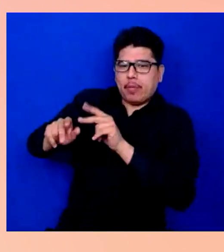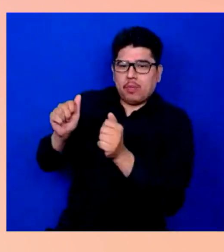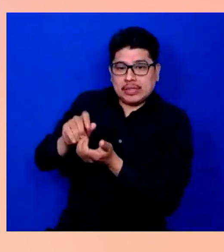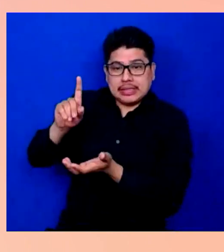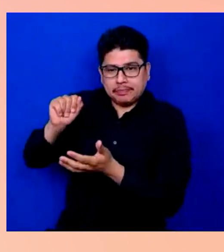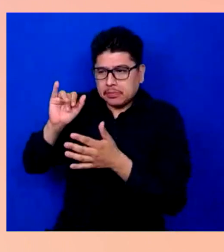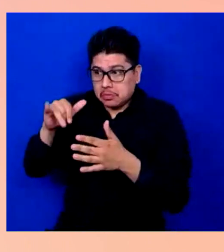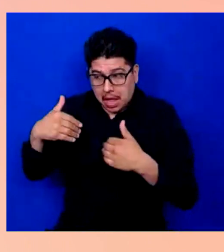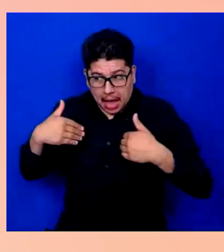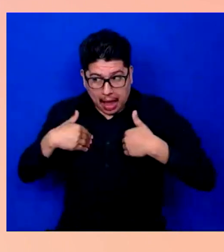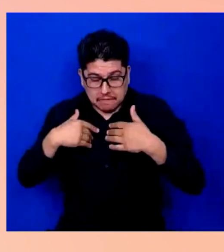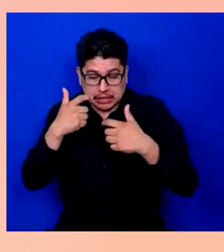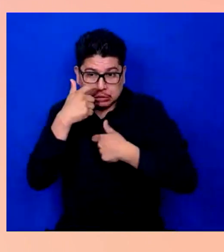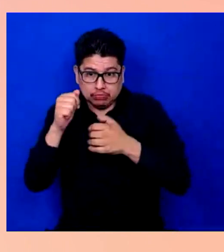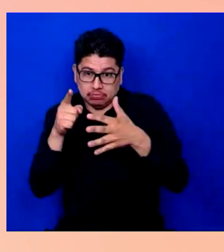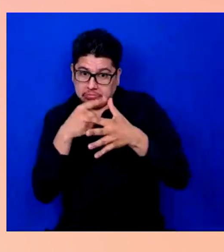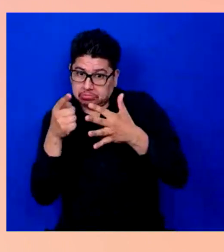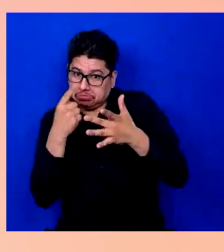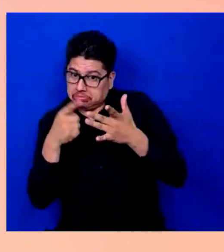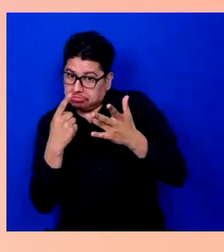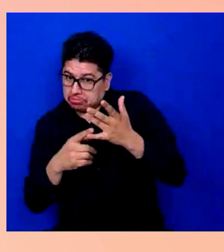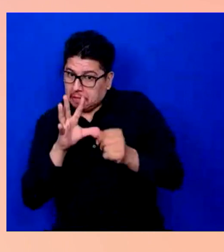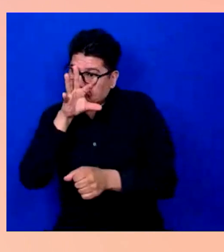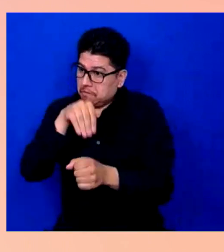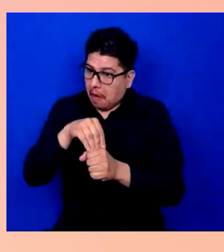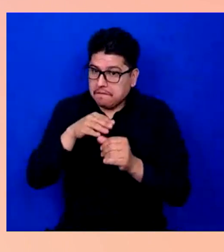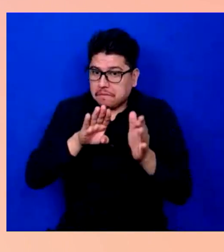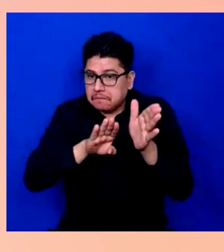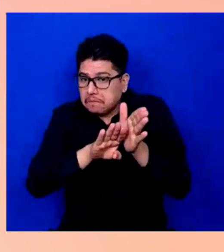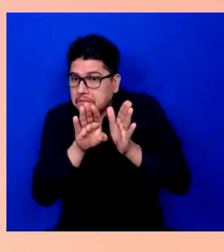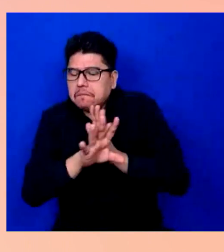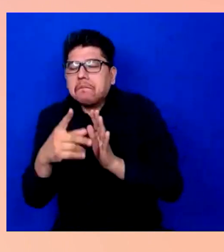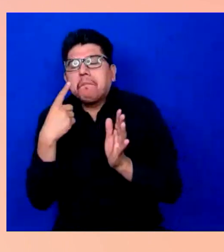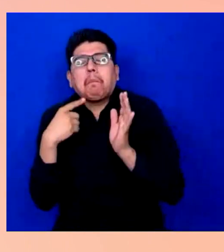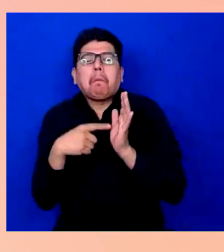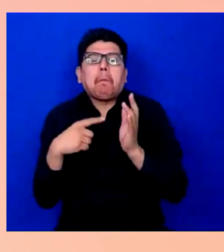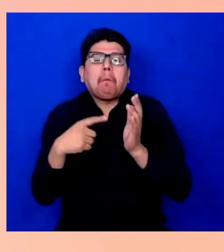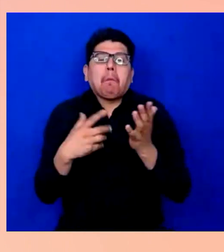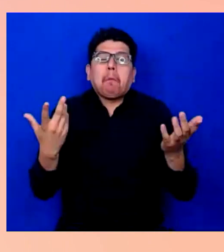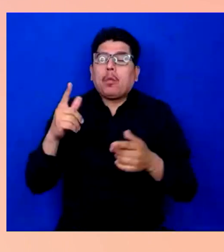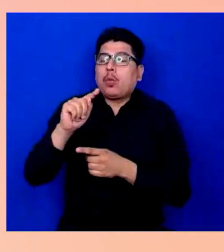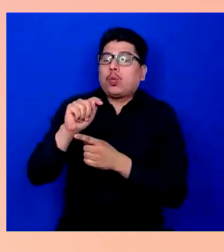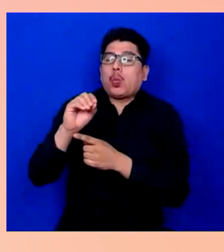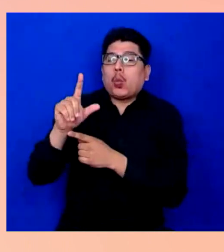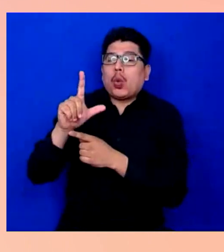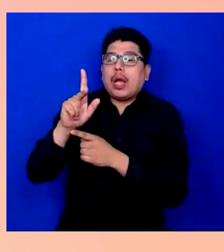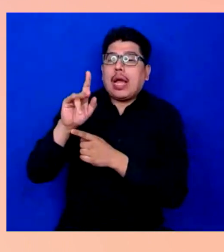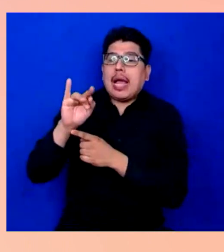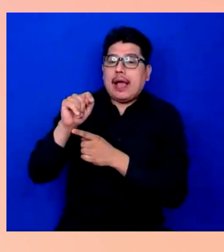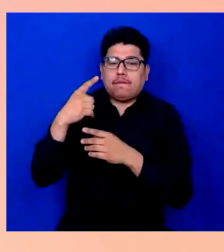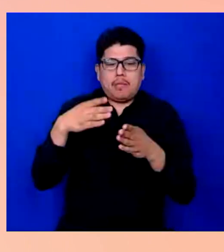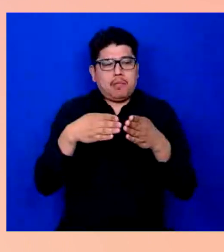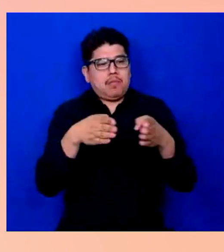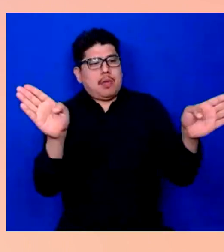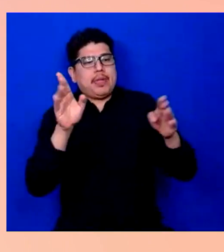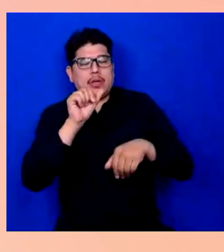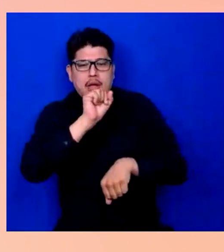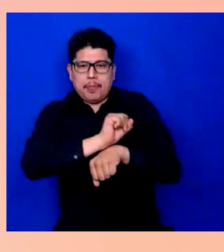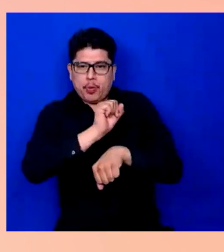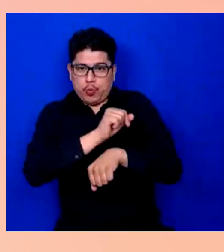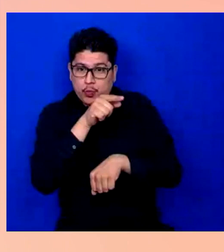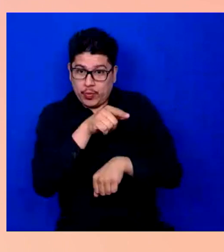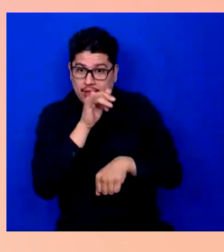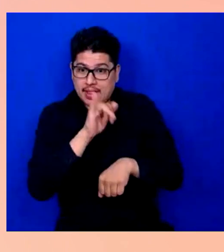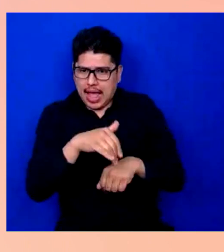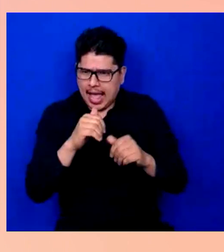their development, such as, for example, a toolkit for public employment services on how to become inclusive, how to